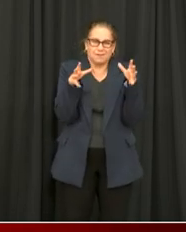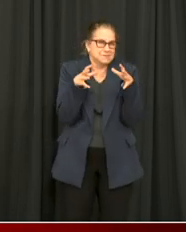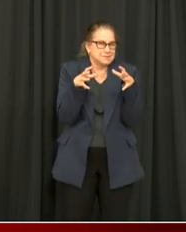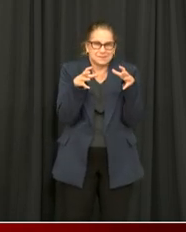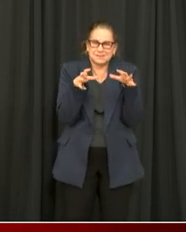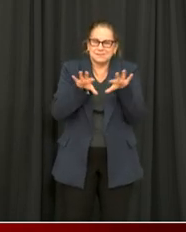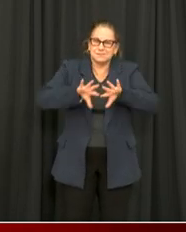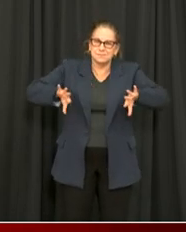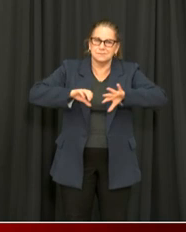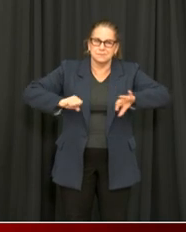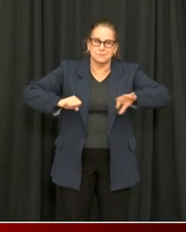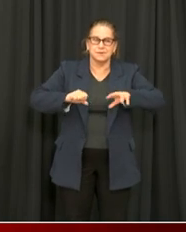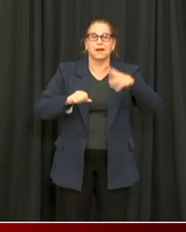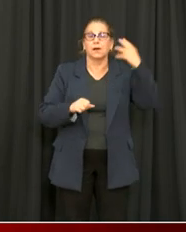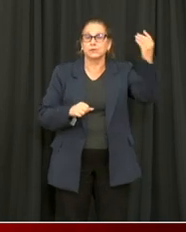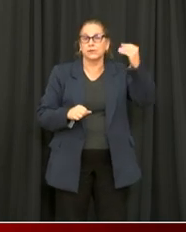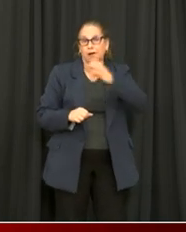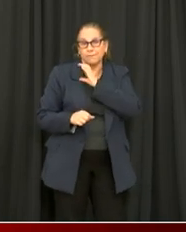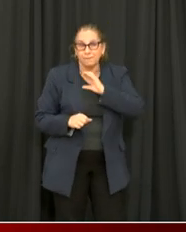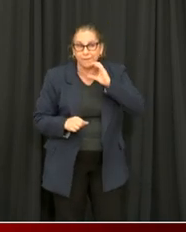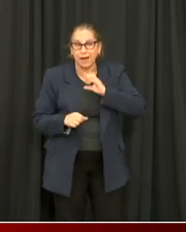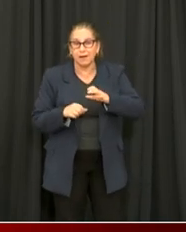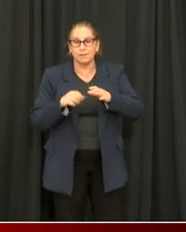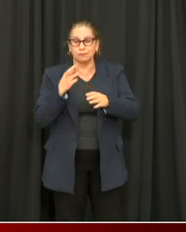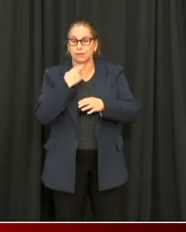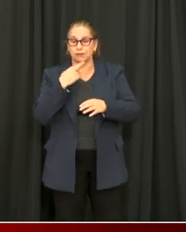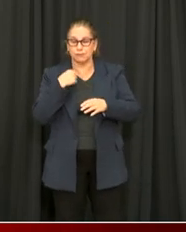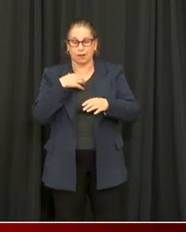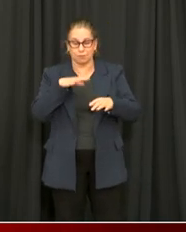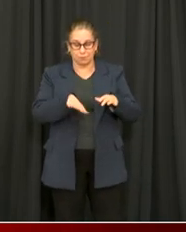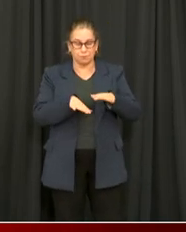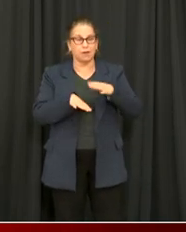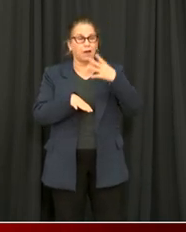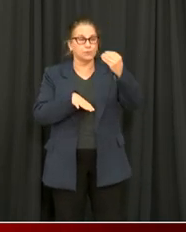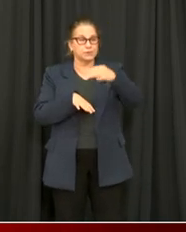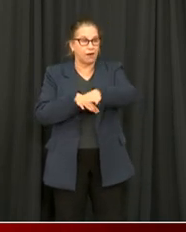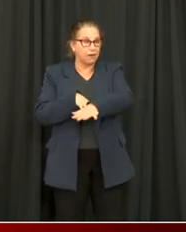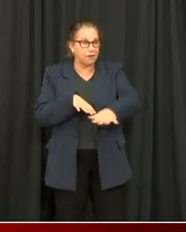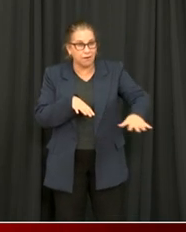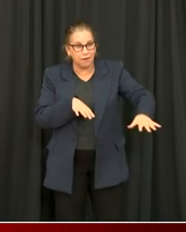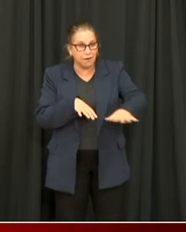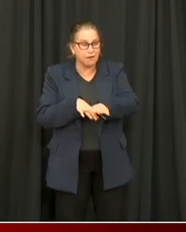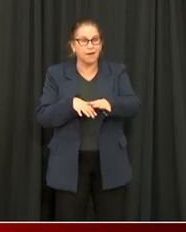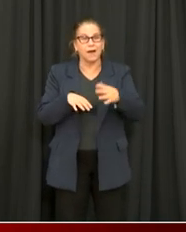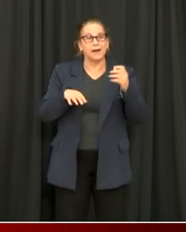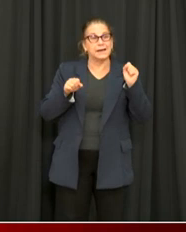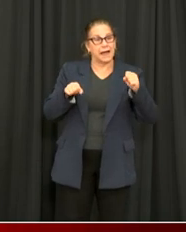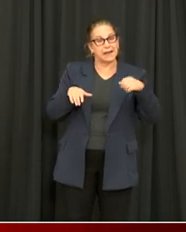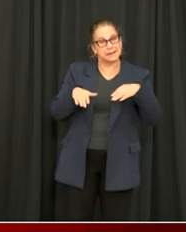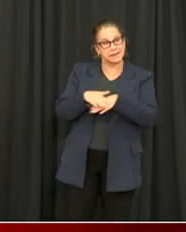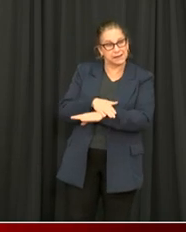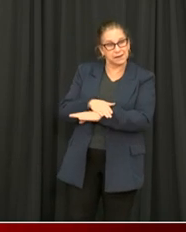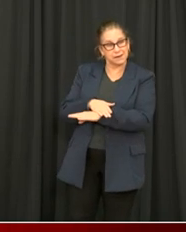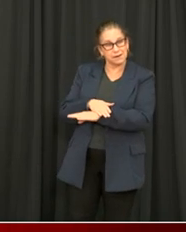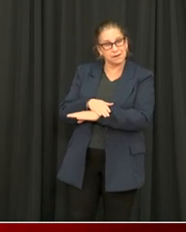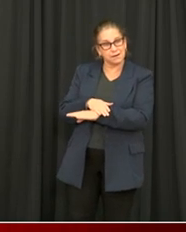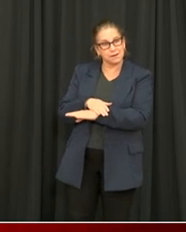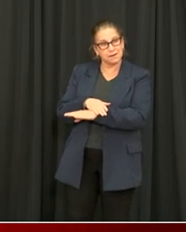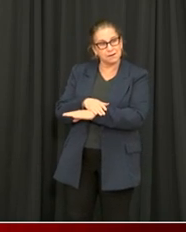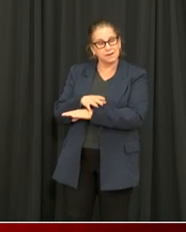open. Restaurants are permitted to have indoor dining at